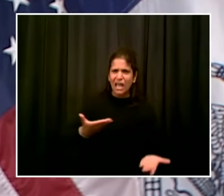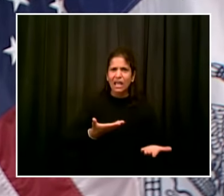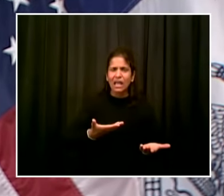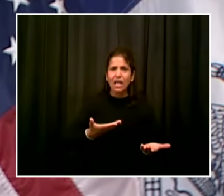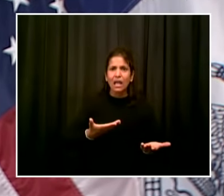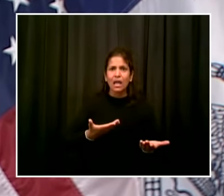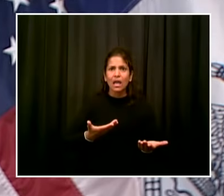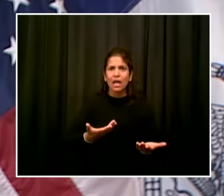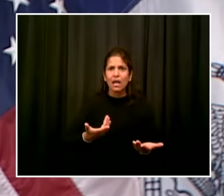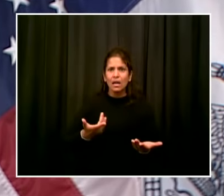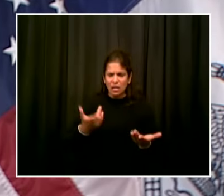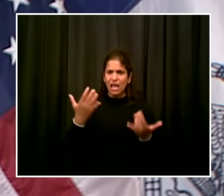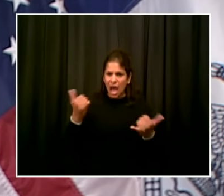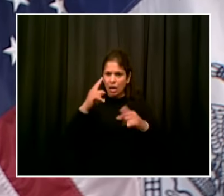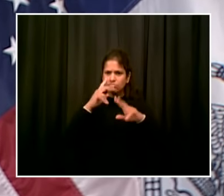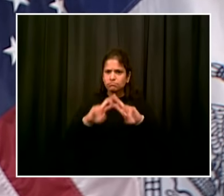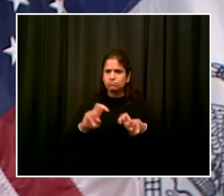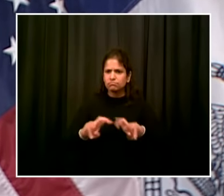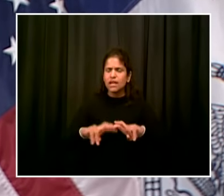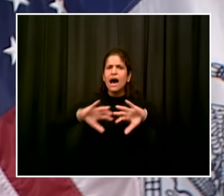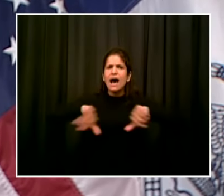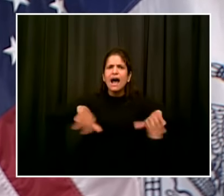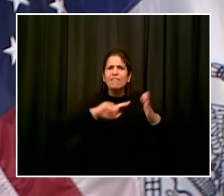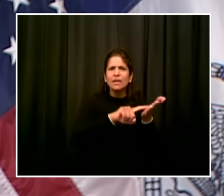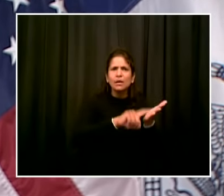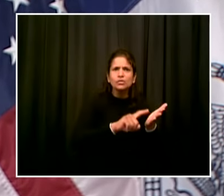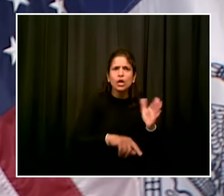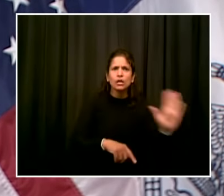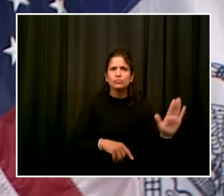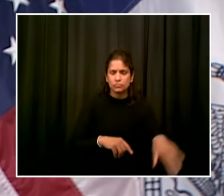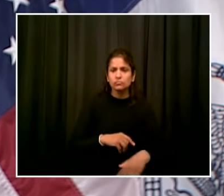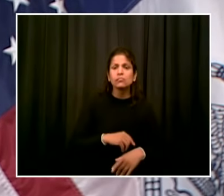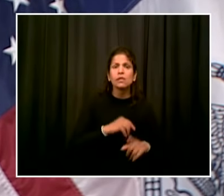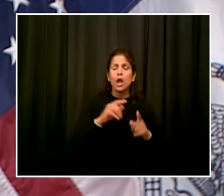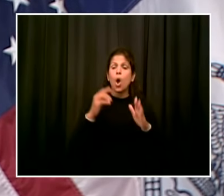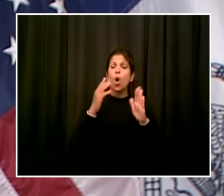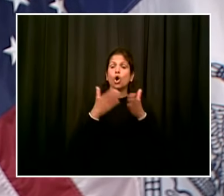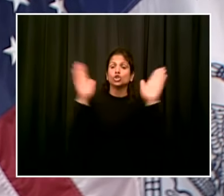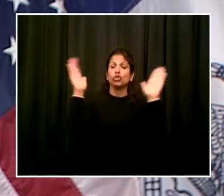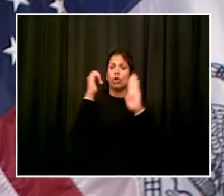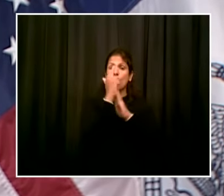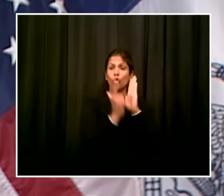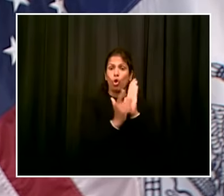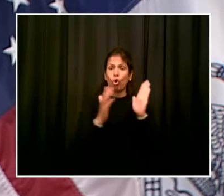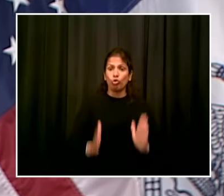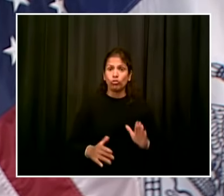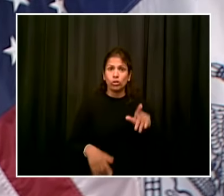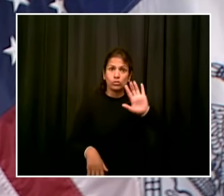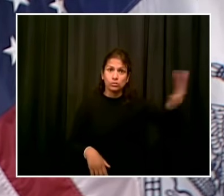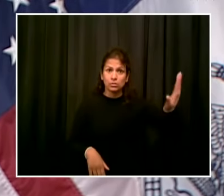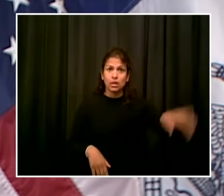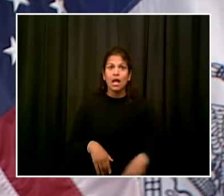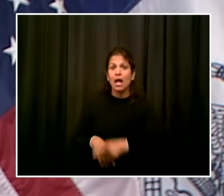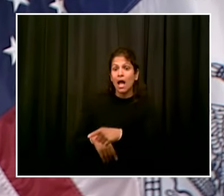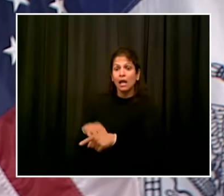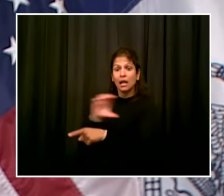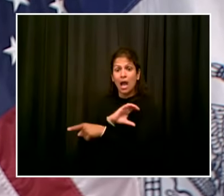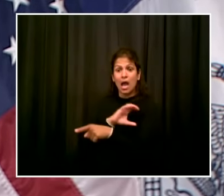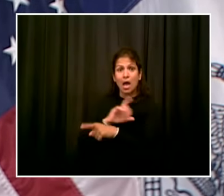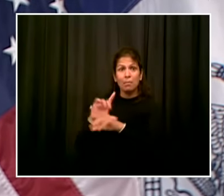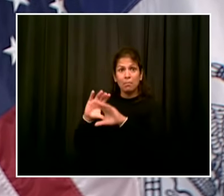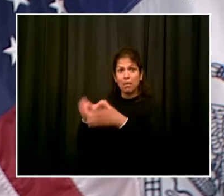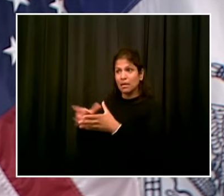Division is free to do its thing simultaneously, so that there should be no impediment there to meeting the 2-week